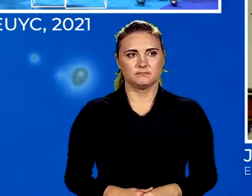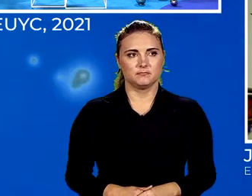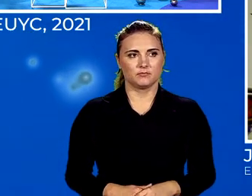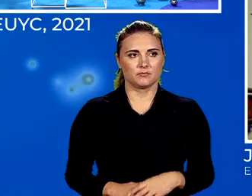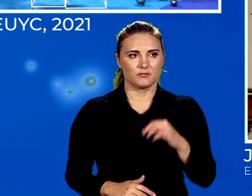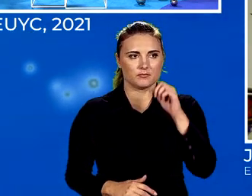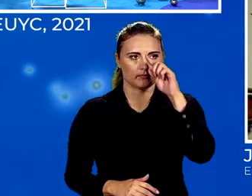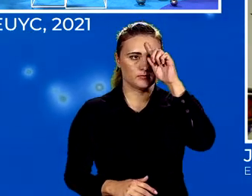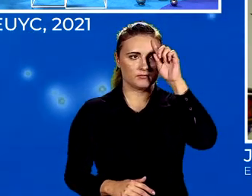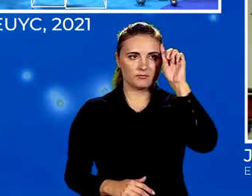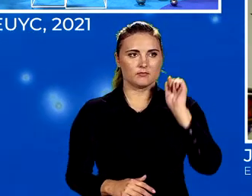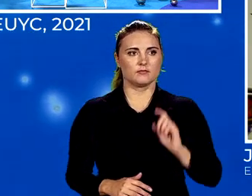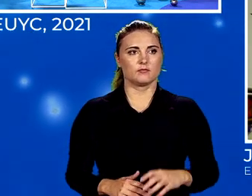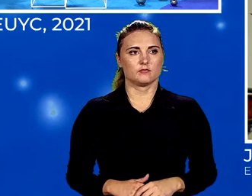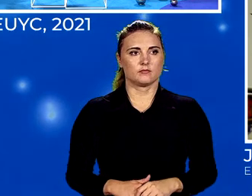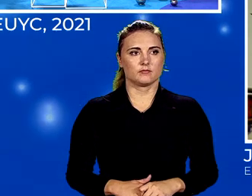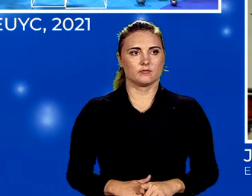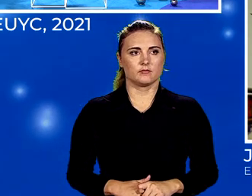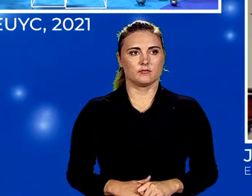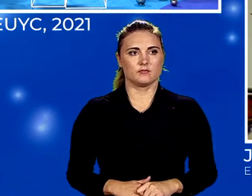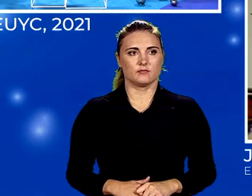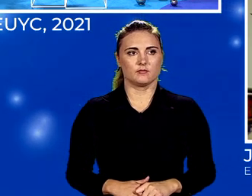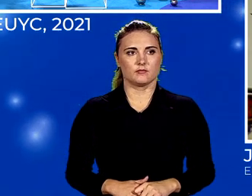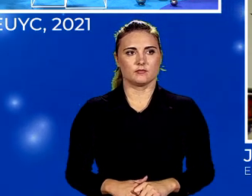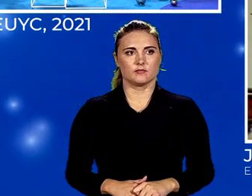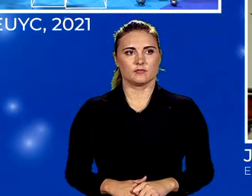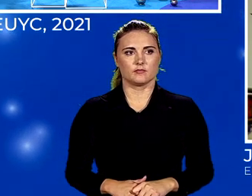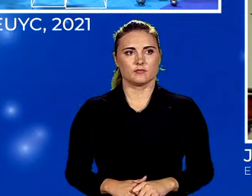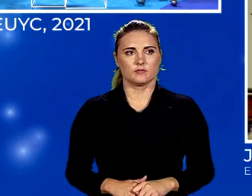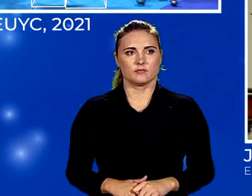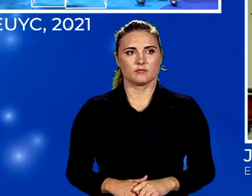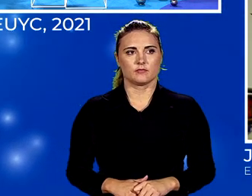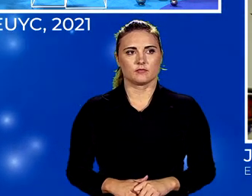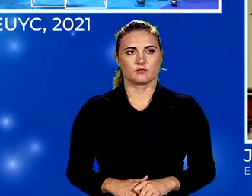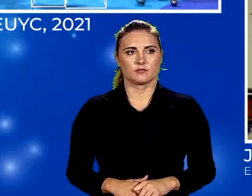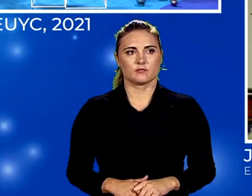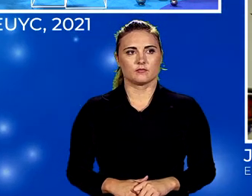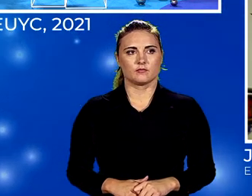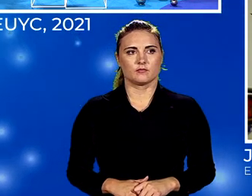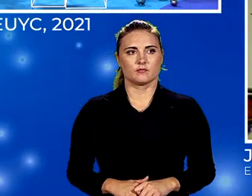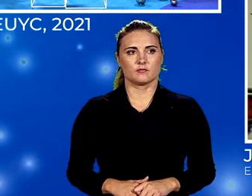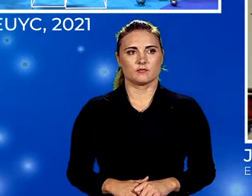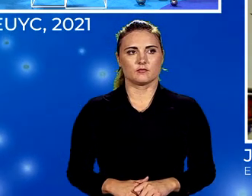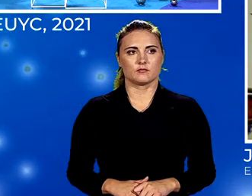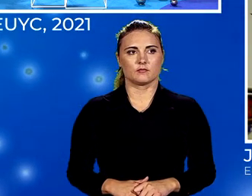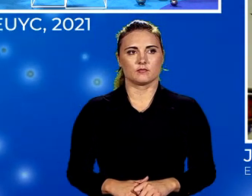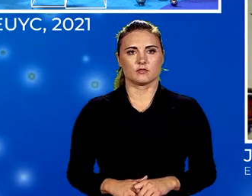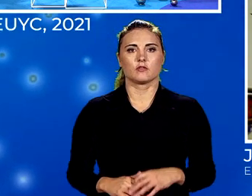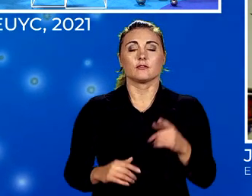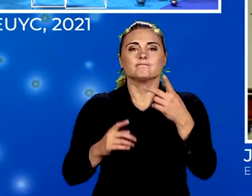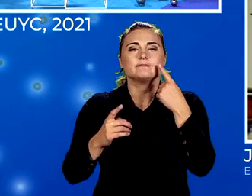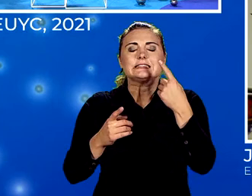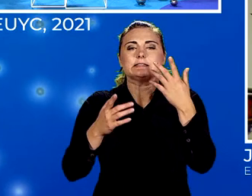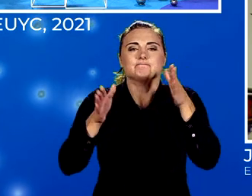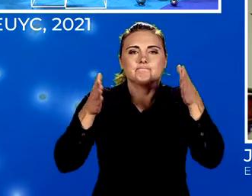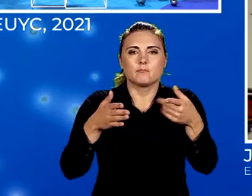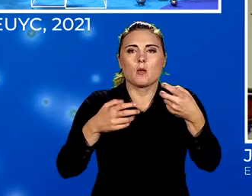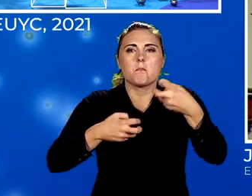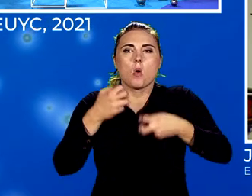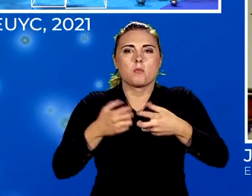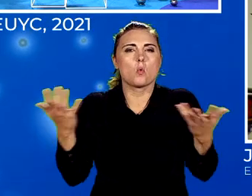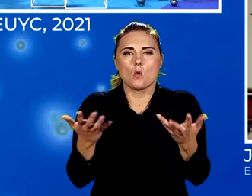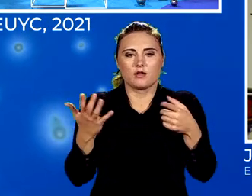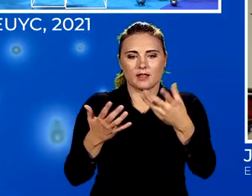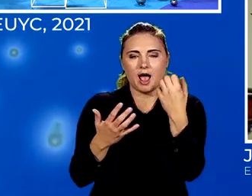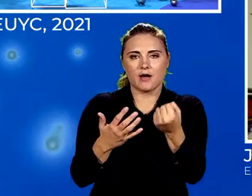addressing the gap between people with access to digital tools and people without access to digital